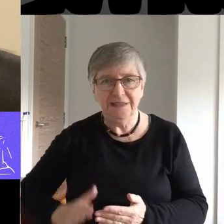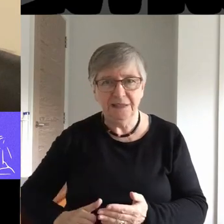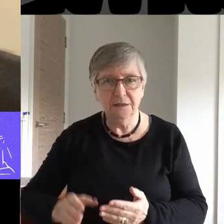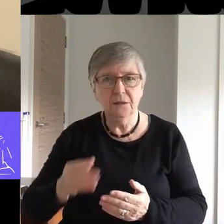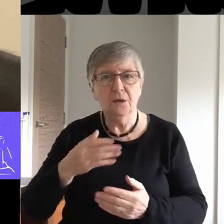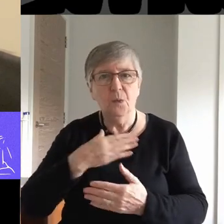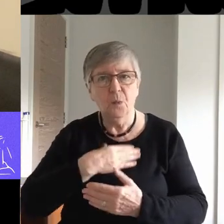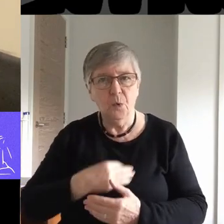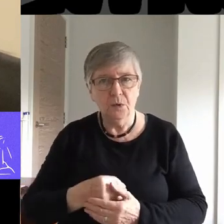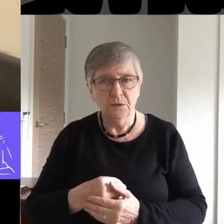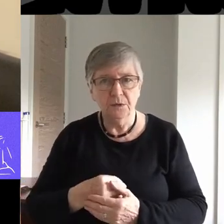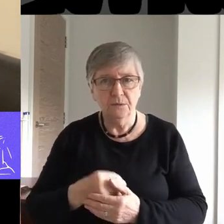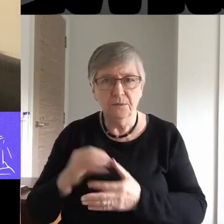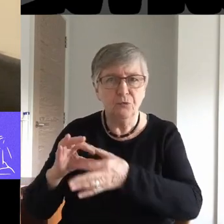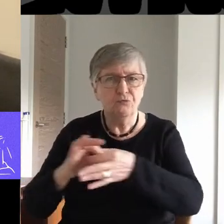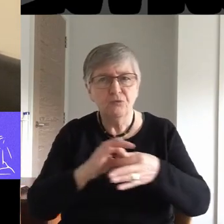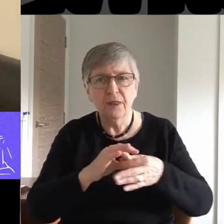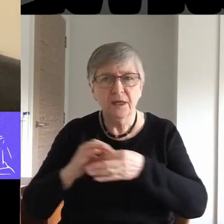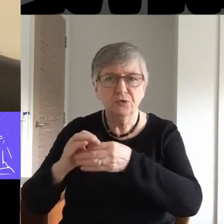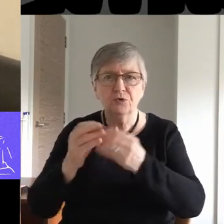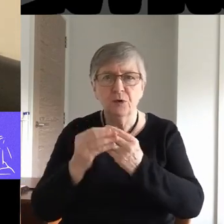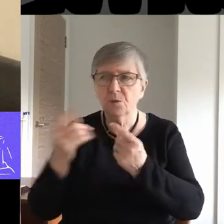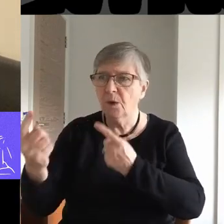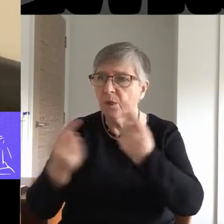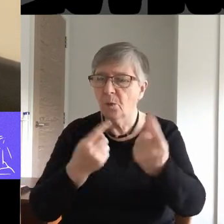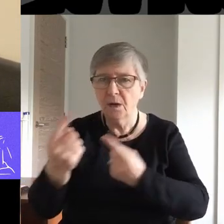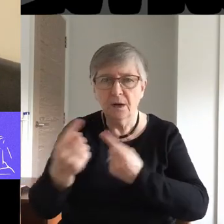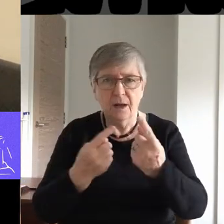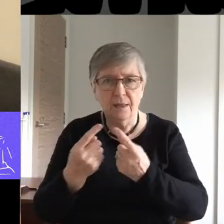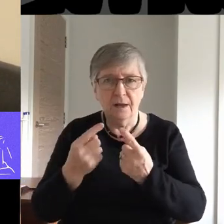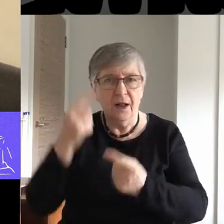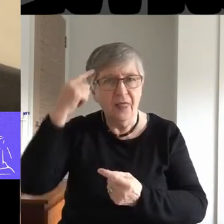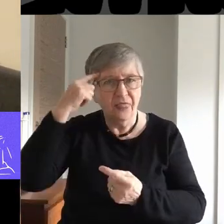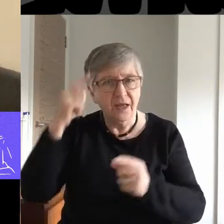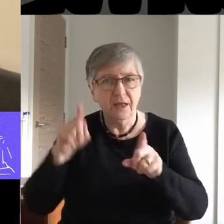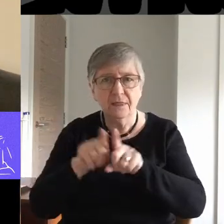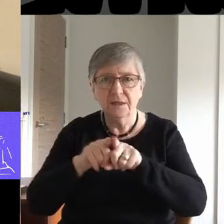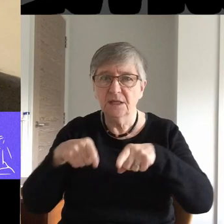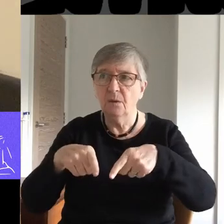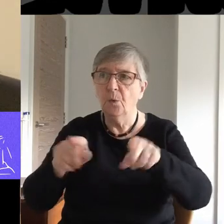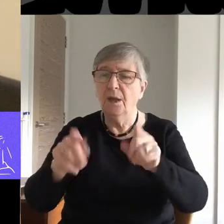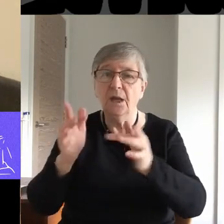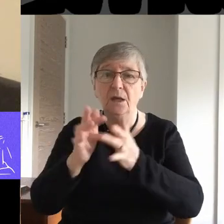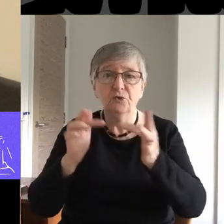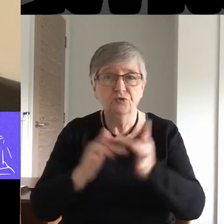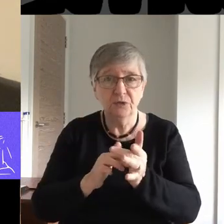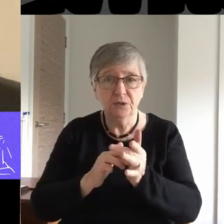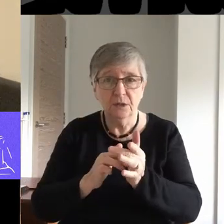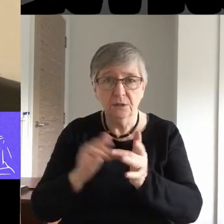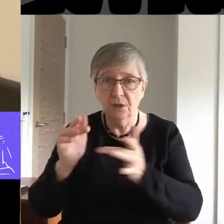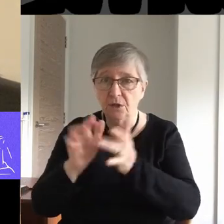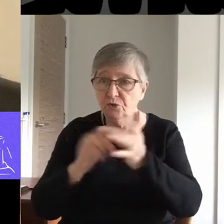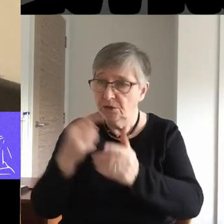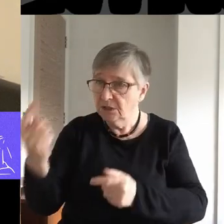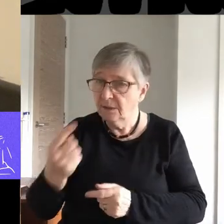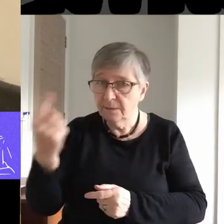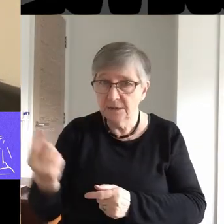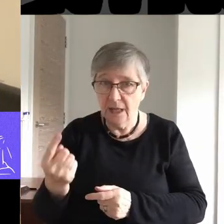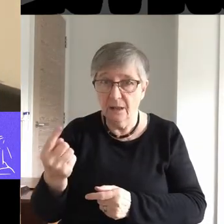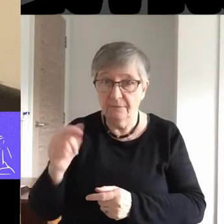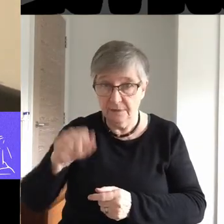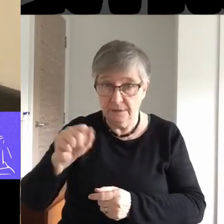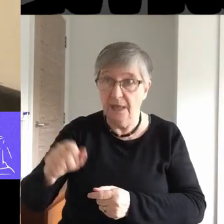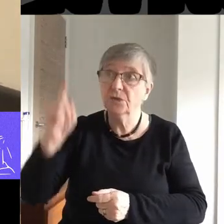In your relationships with one another, have the same mindset as Christ Jesus, who, being in the very nature